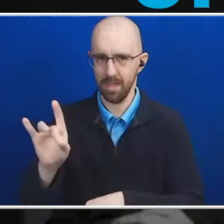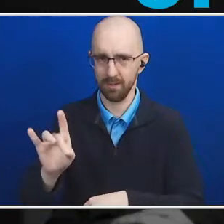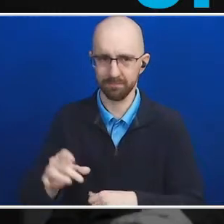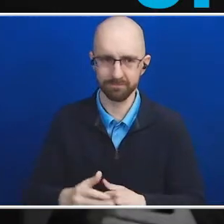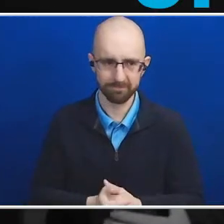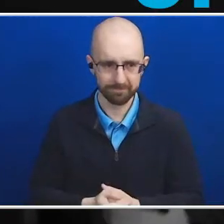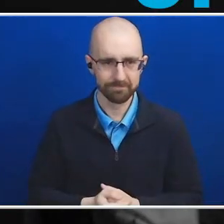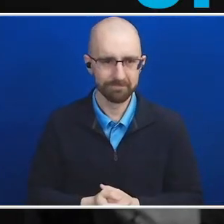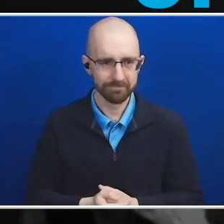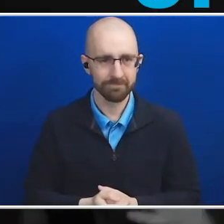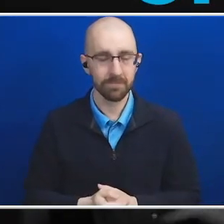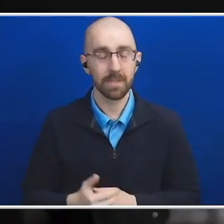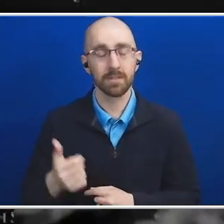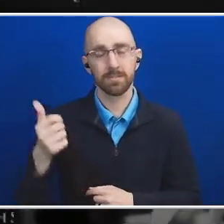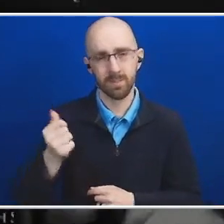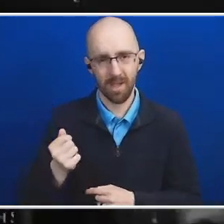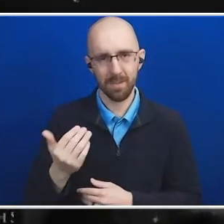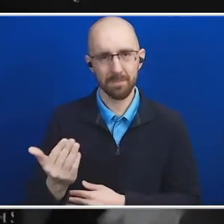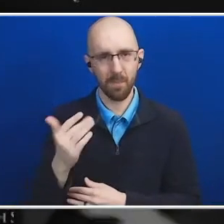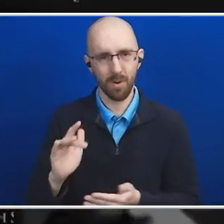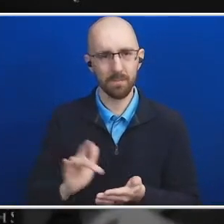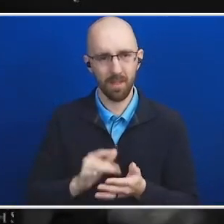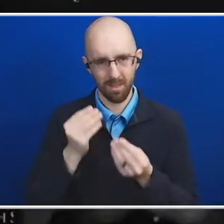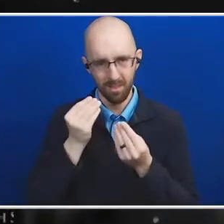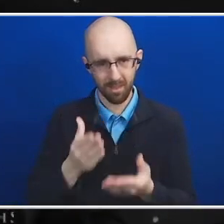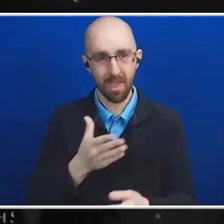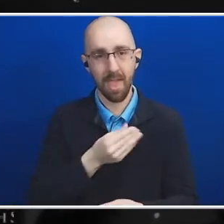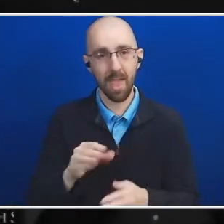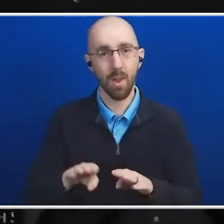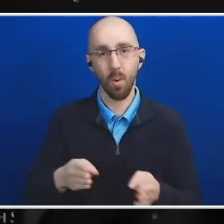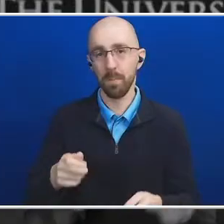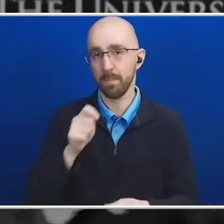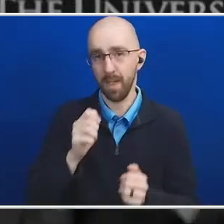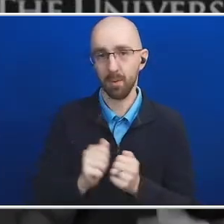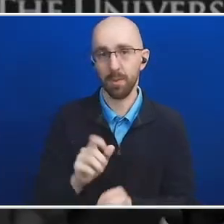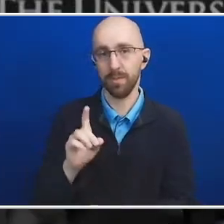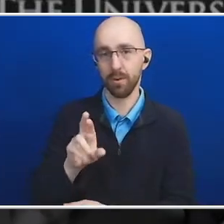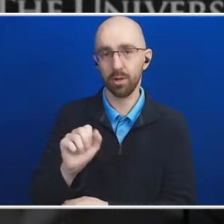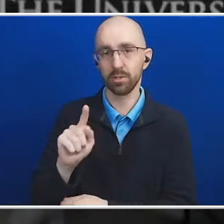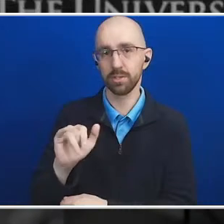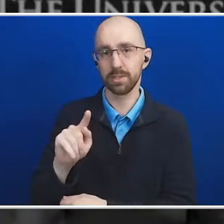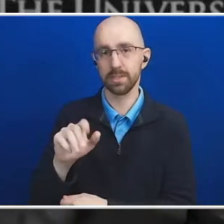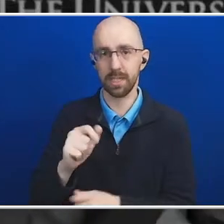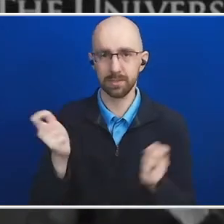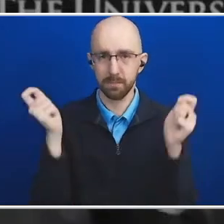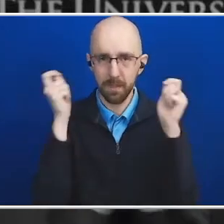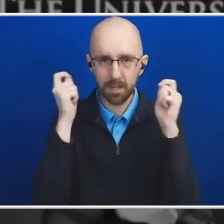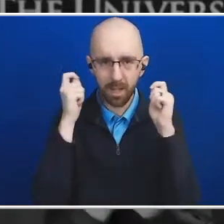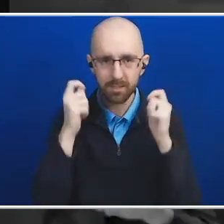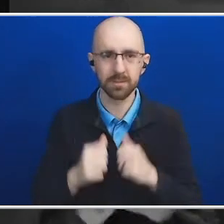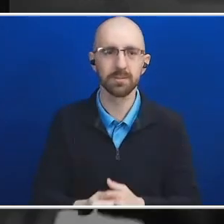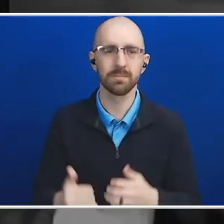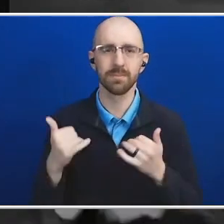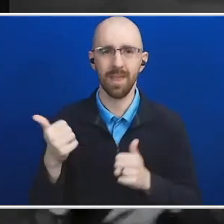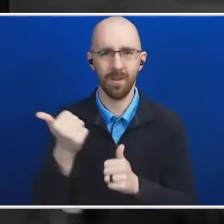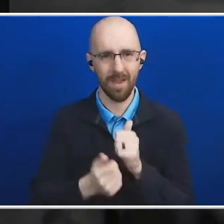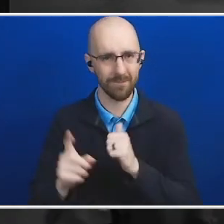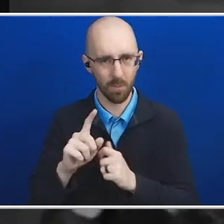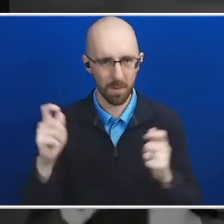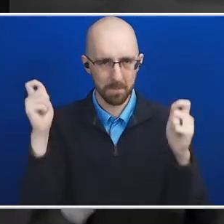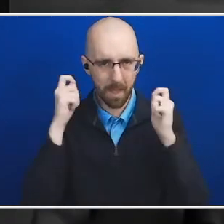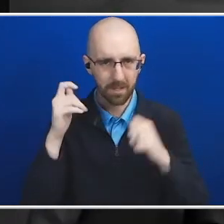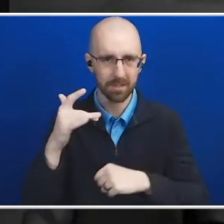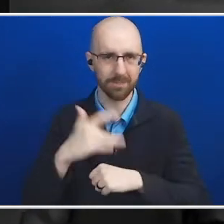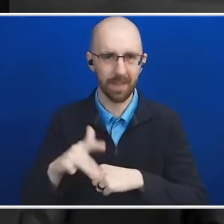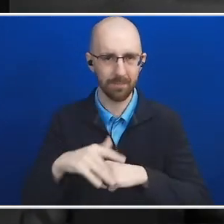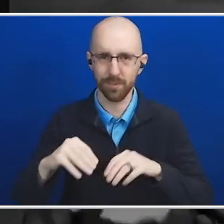Subscribe to our morning medical update and Open Mics with Dr. Stites podcast. Now, everywhere podcasts are available.